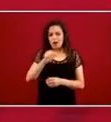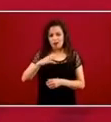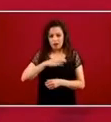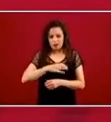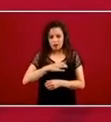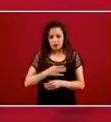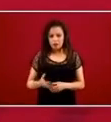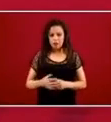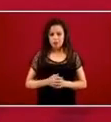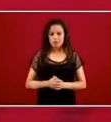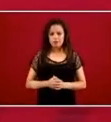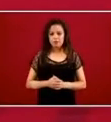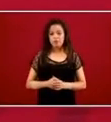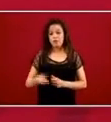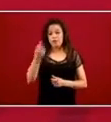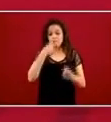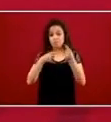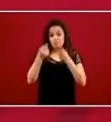immunosuppression as well.